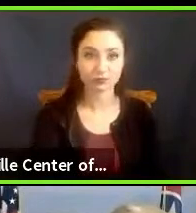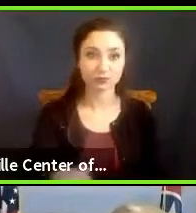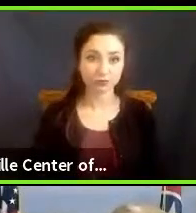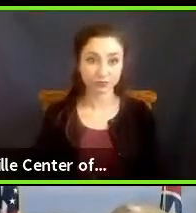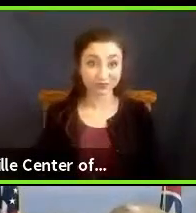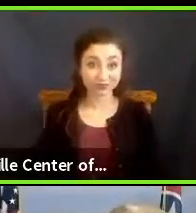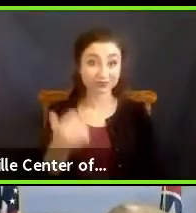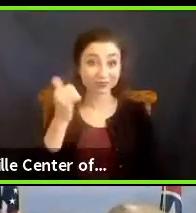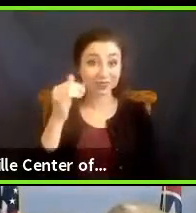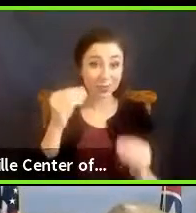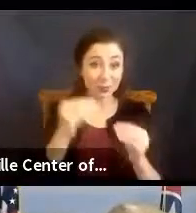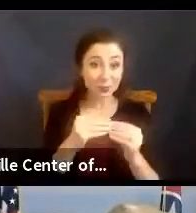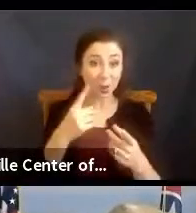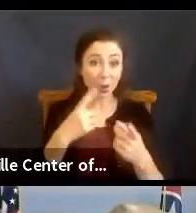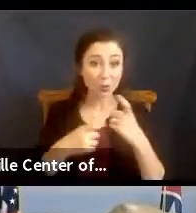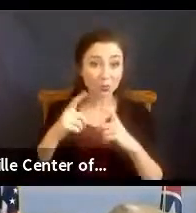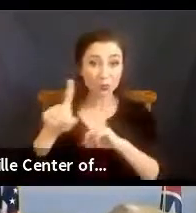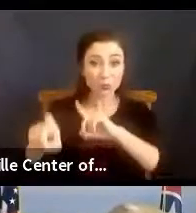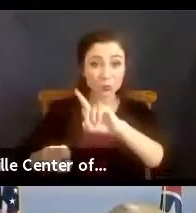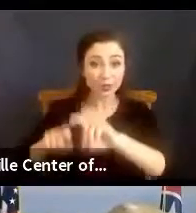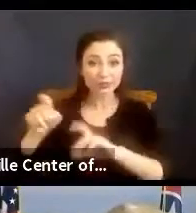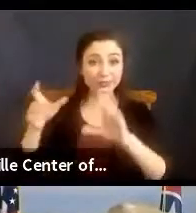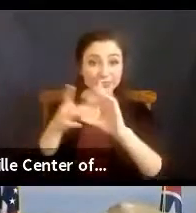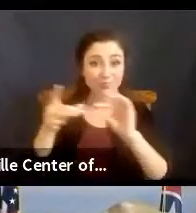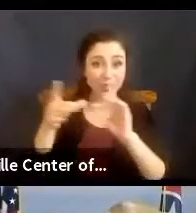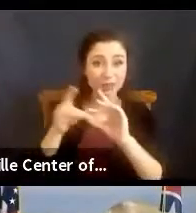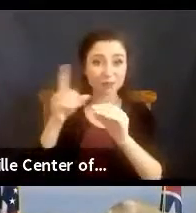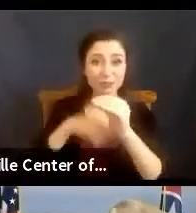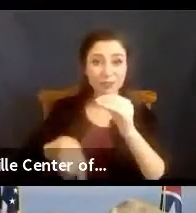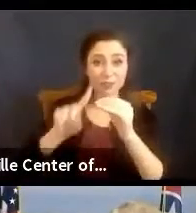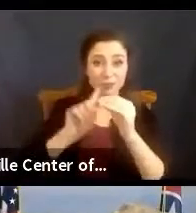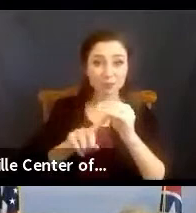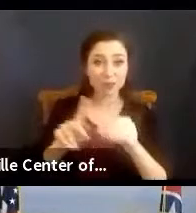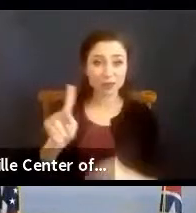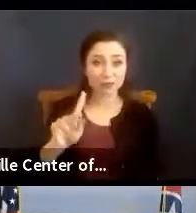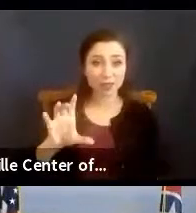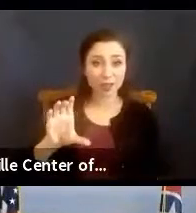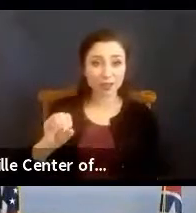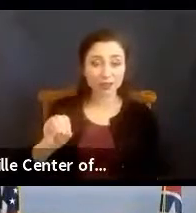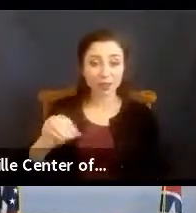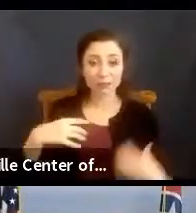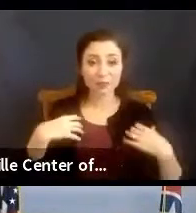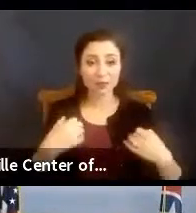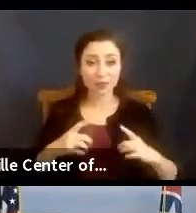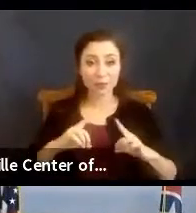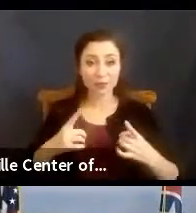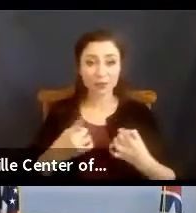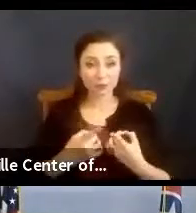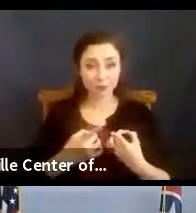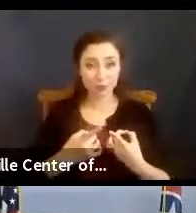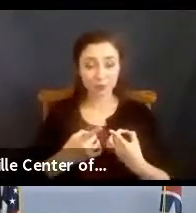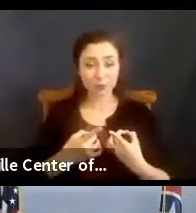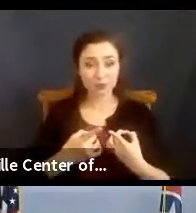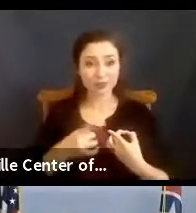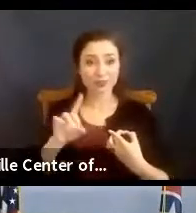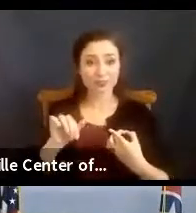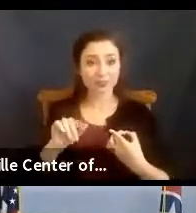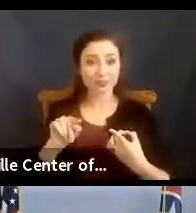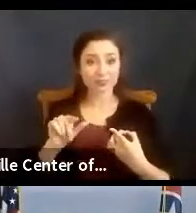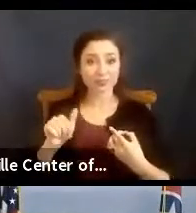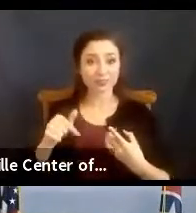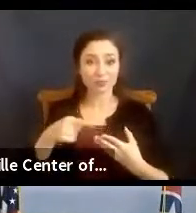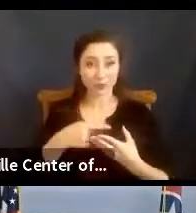Any other questions or comments on the Knox County Health Department's data for this week?